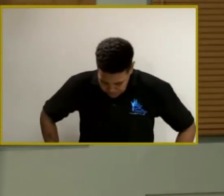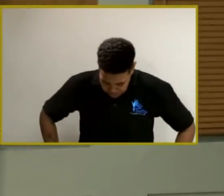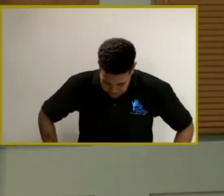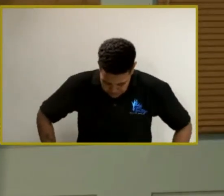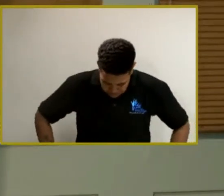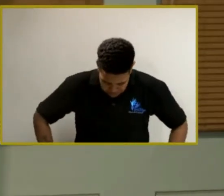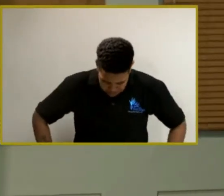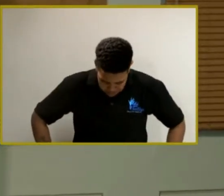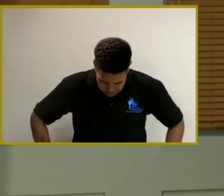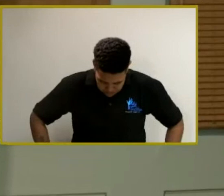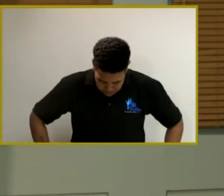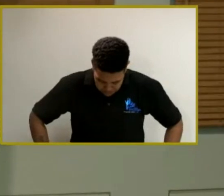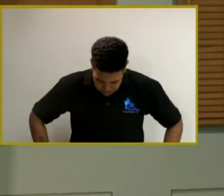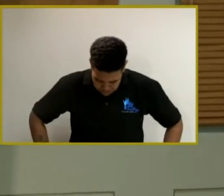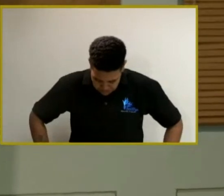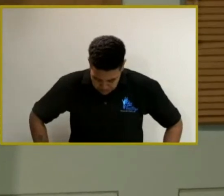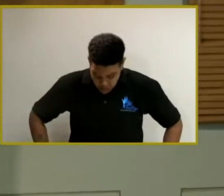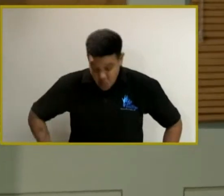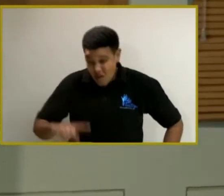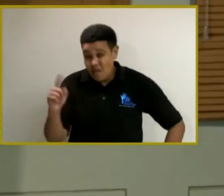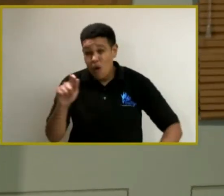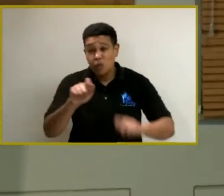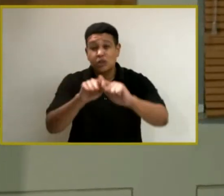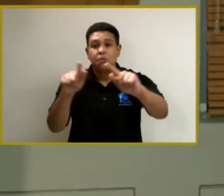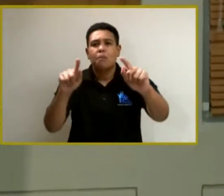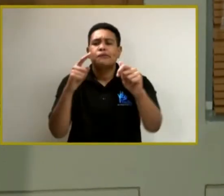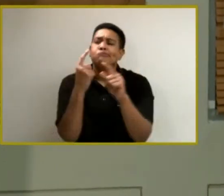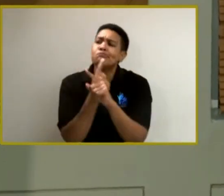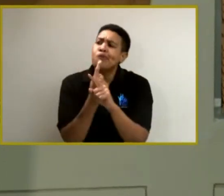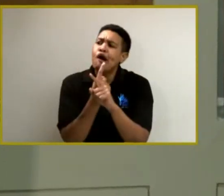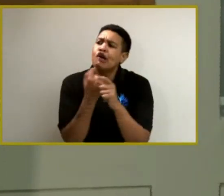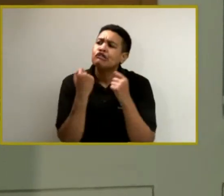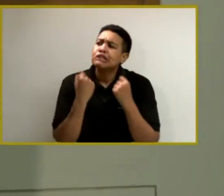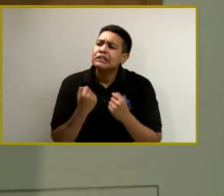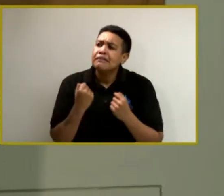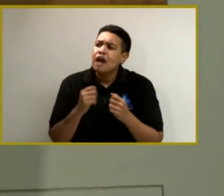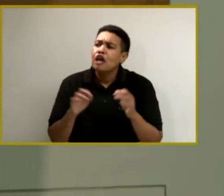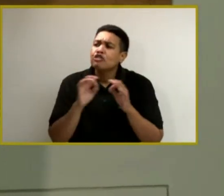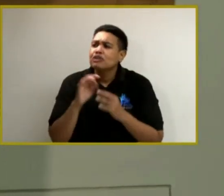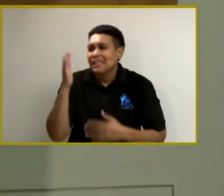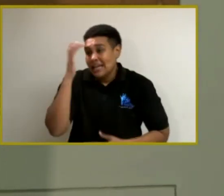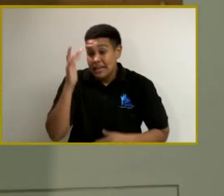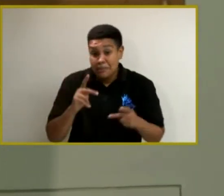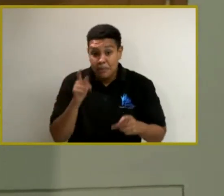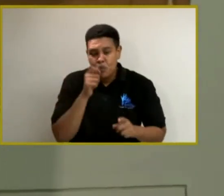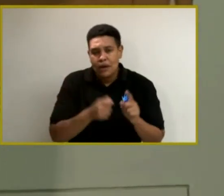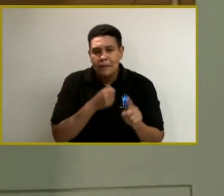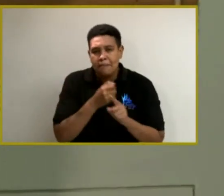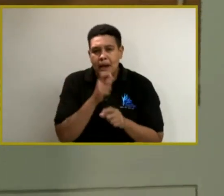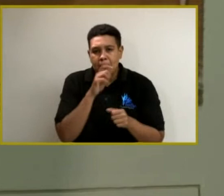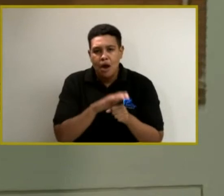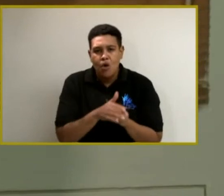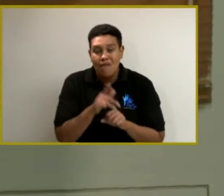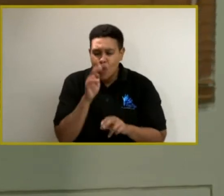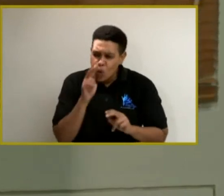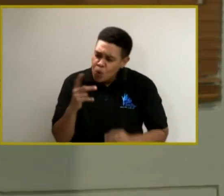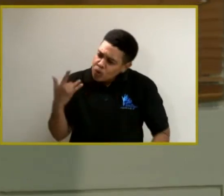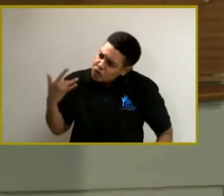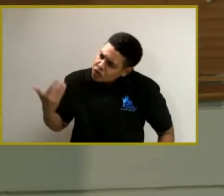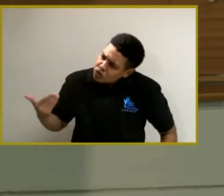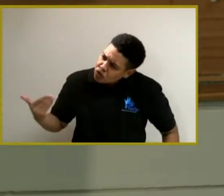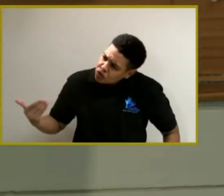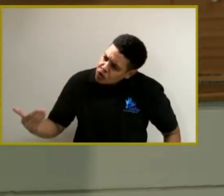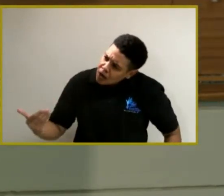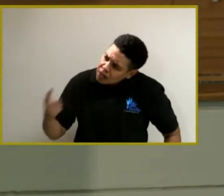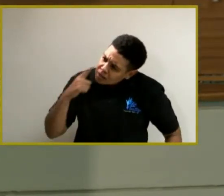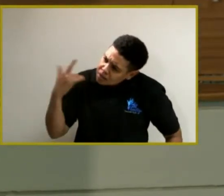ill persons in terms of those that are affected by COVID. And when we look at the trends, we can clearly see the